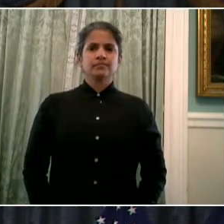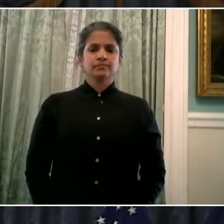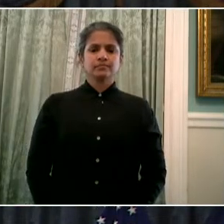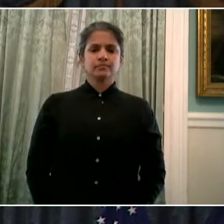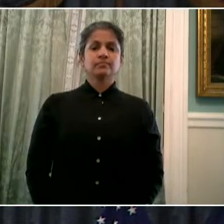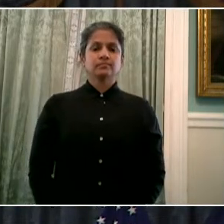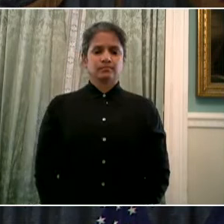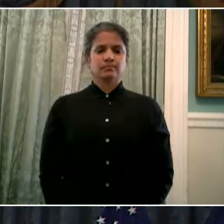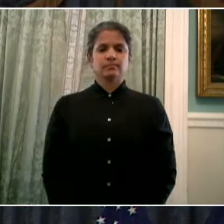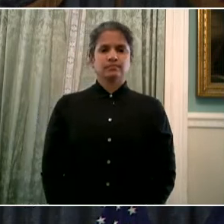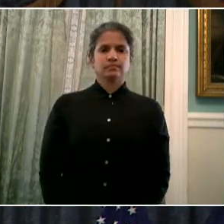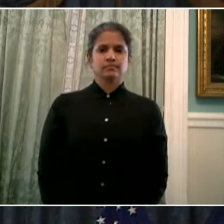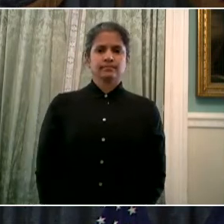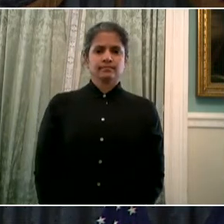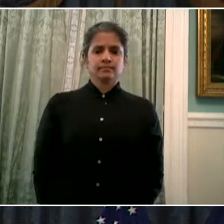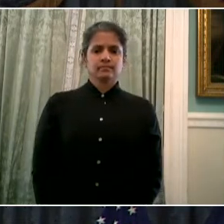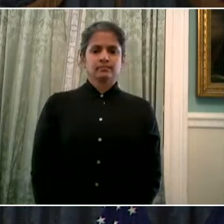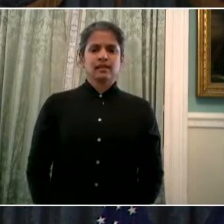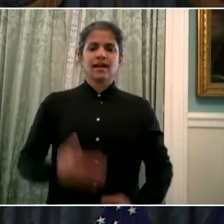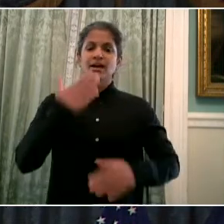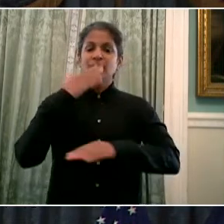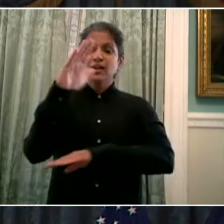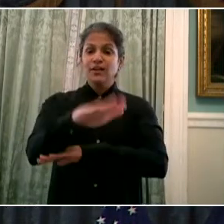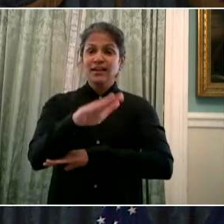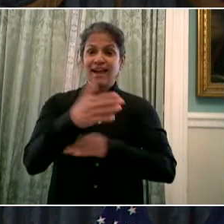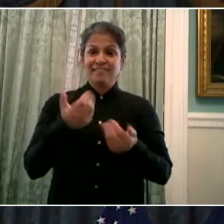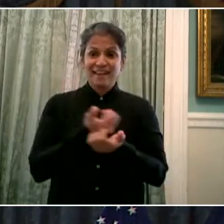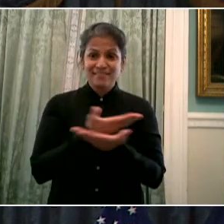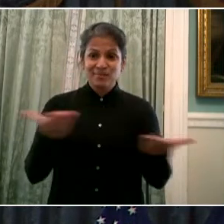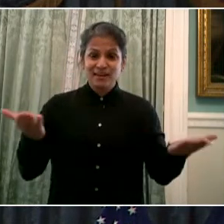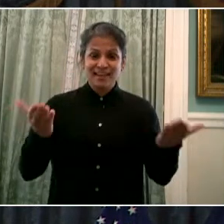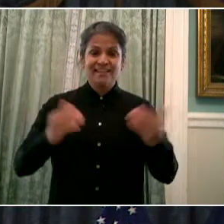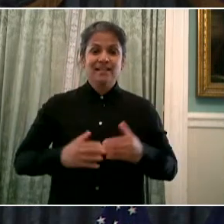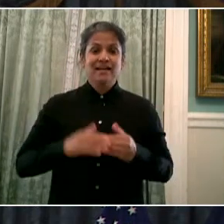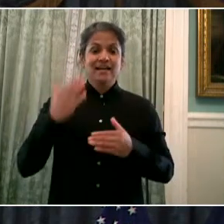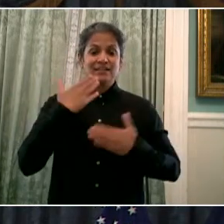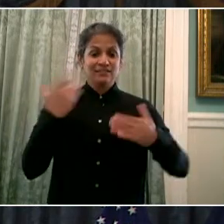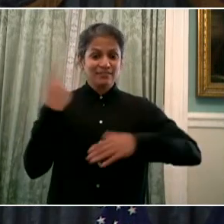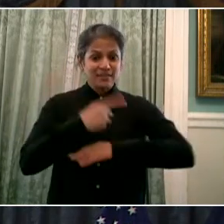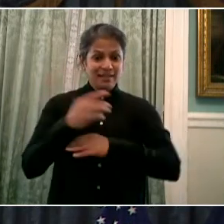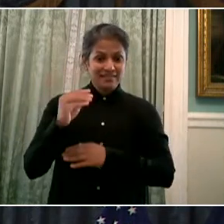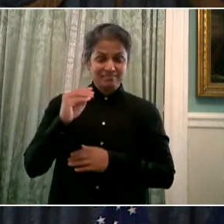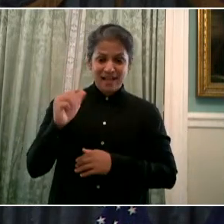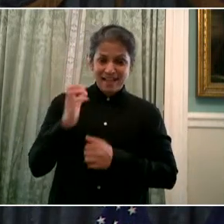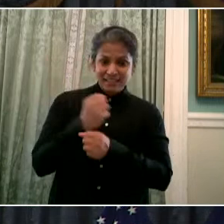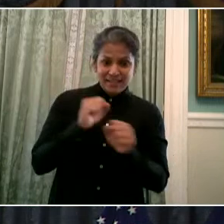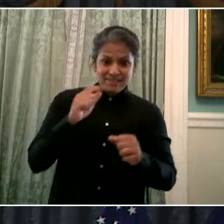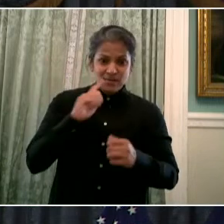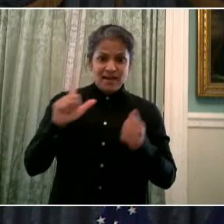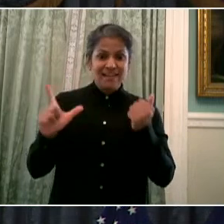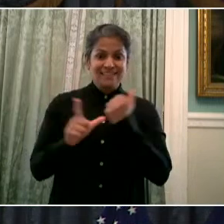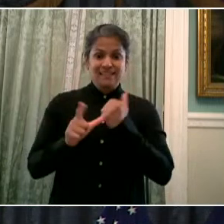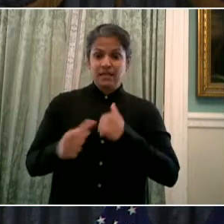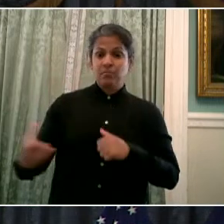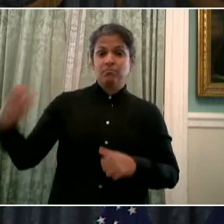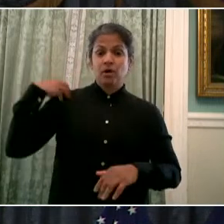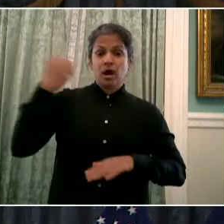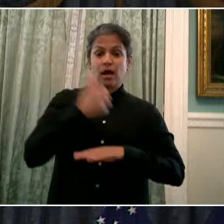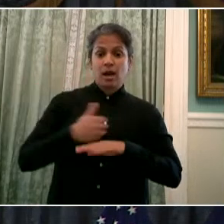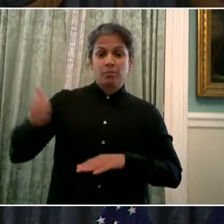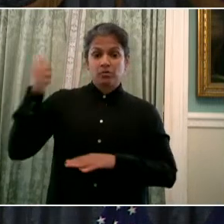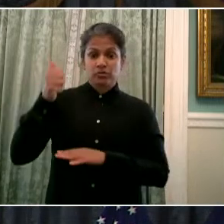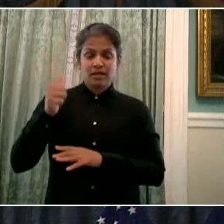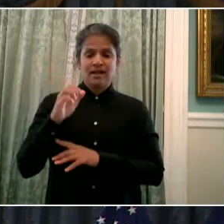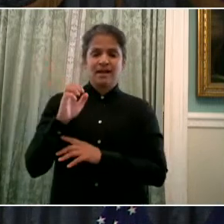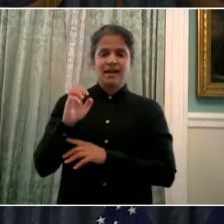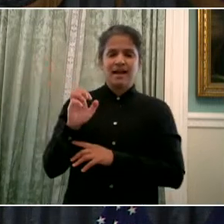Good afternoon, everyone, and thank you for joining us for today's public safety briefing led by Deputy Mayor for Public Safety Phil Banks. Following our last speaker, we will take a few questions